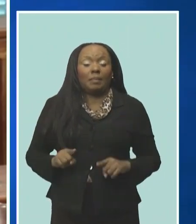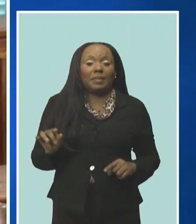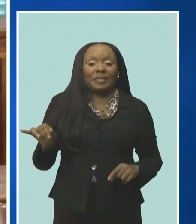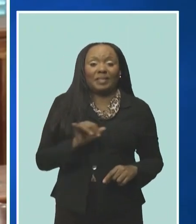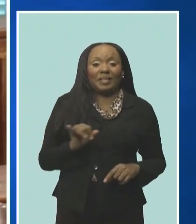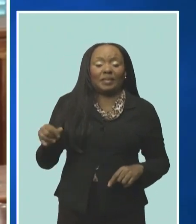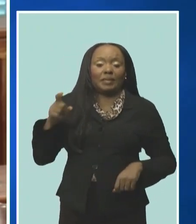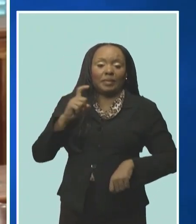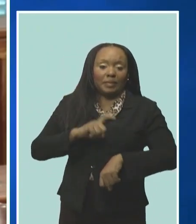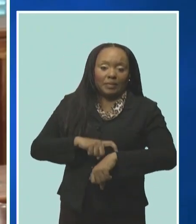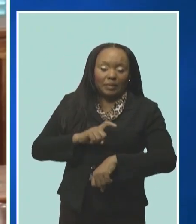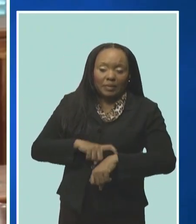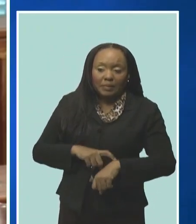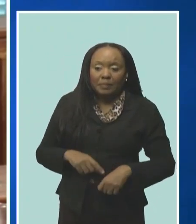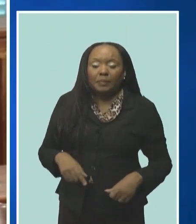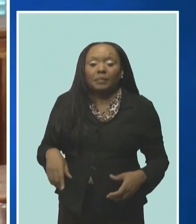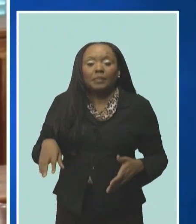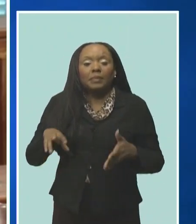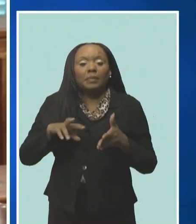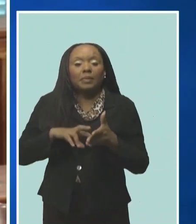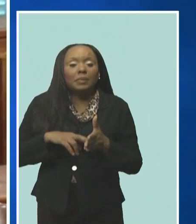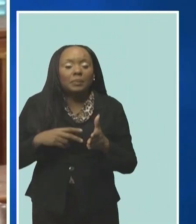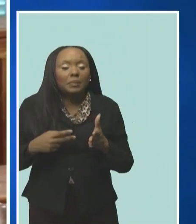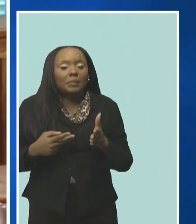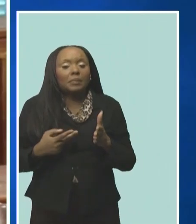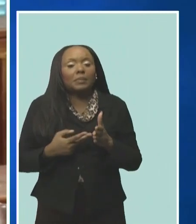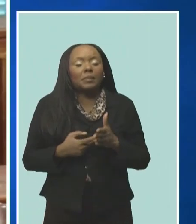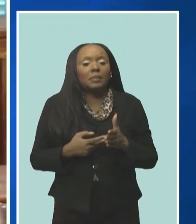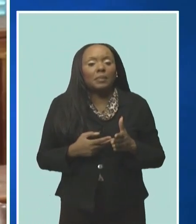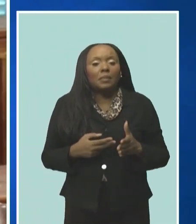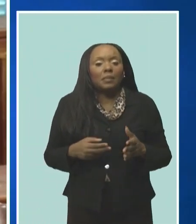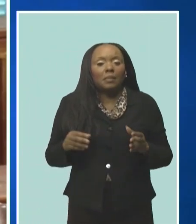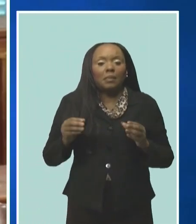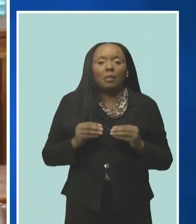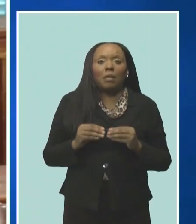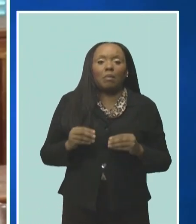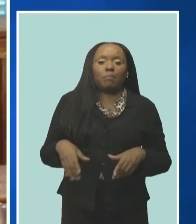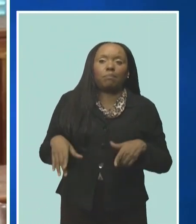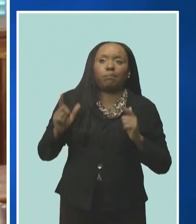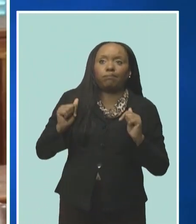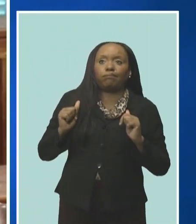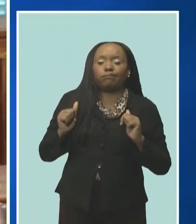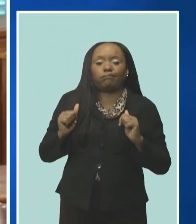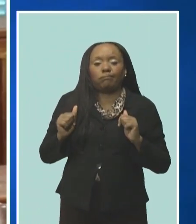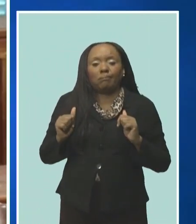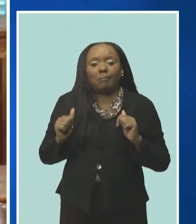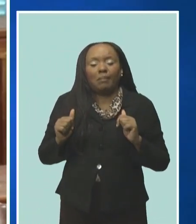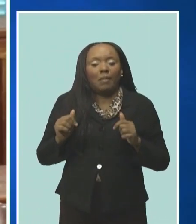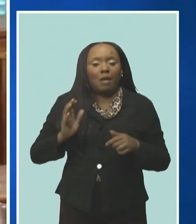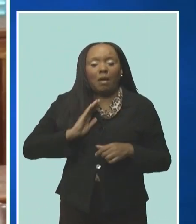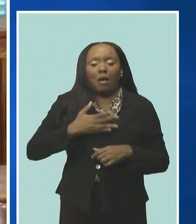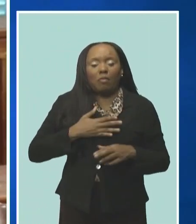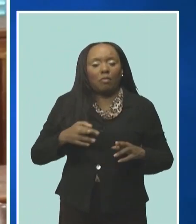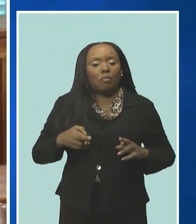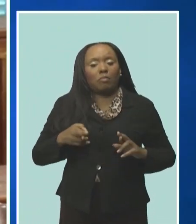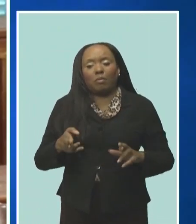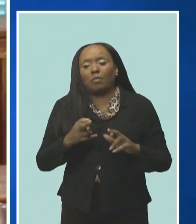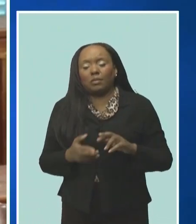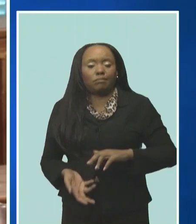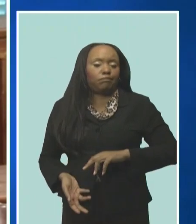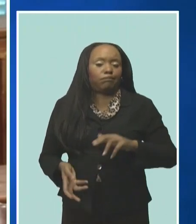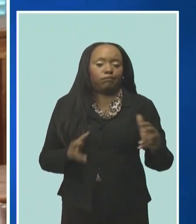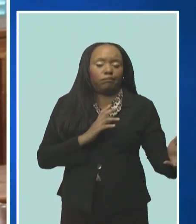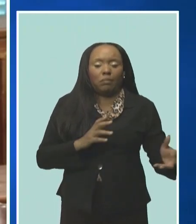that are resulting, these events are resulting in the rapid deterioration, rapid destruction of our roads,